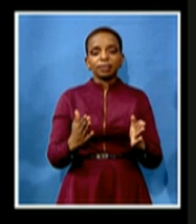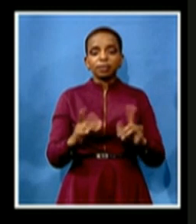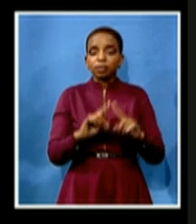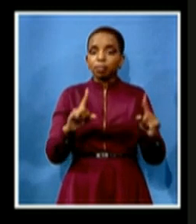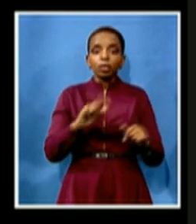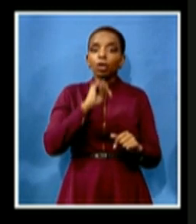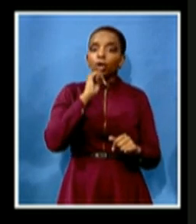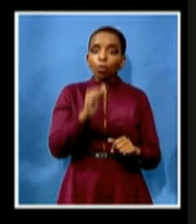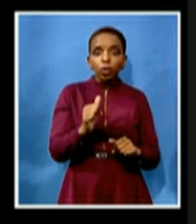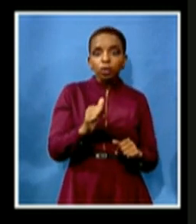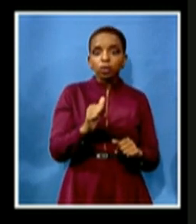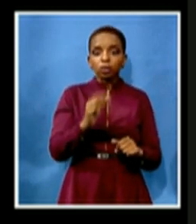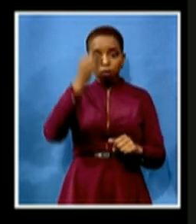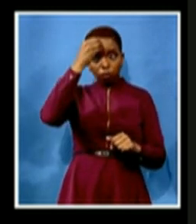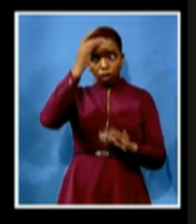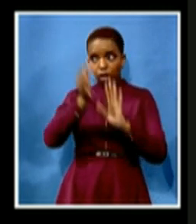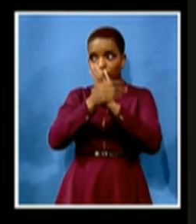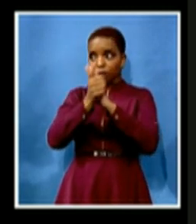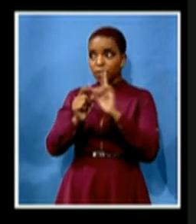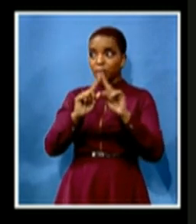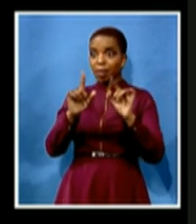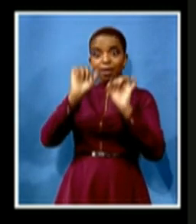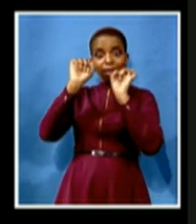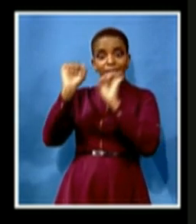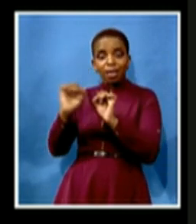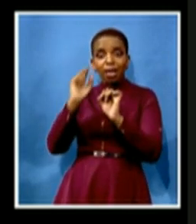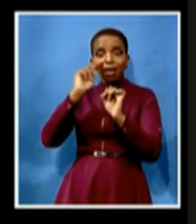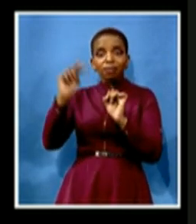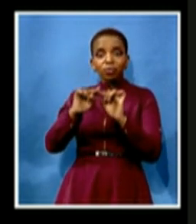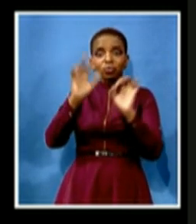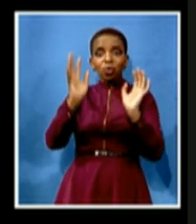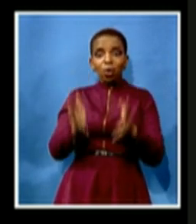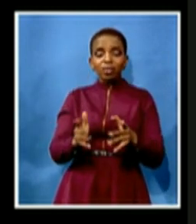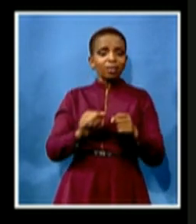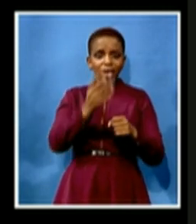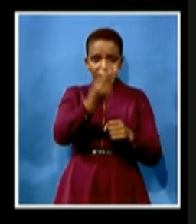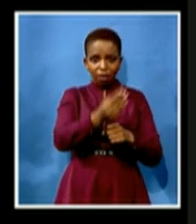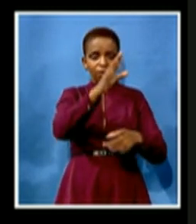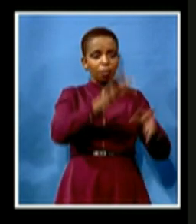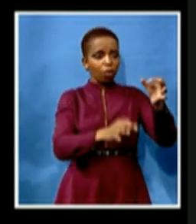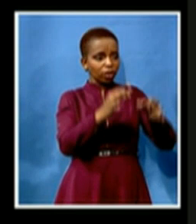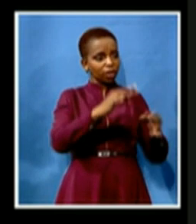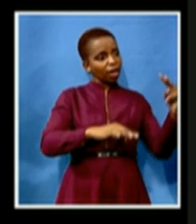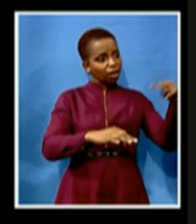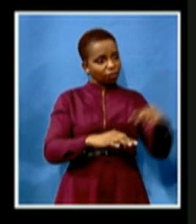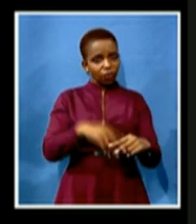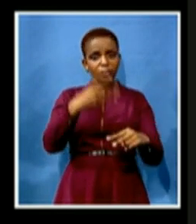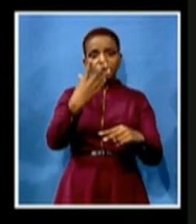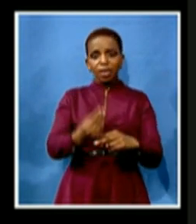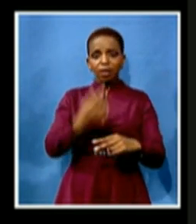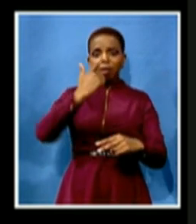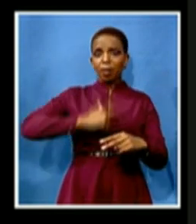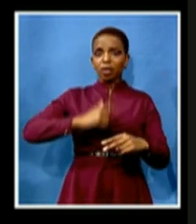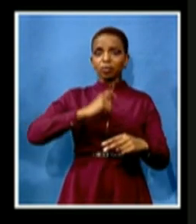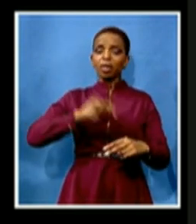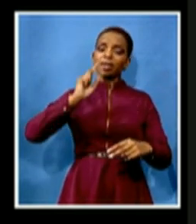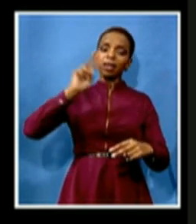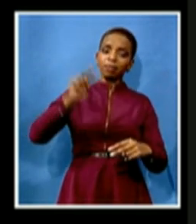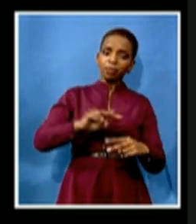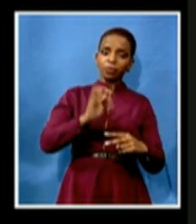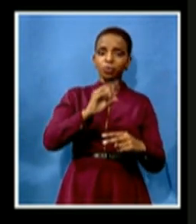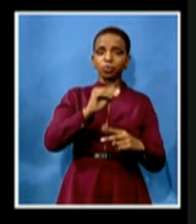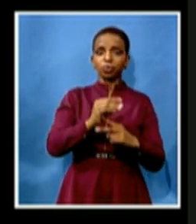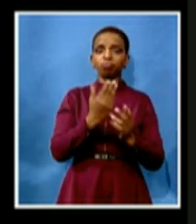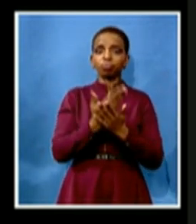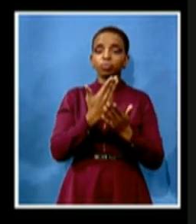views, they are personal views, and so you can get a criticism of a government by someone, but that